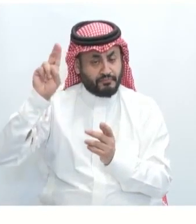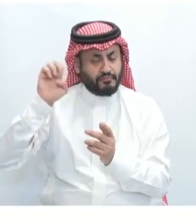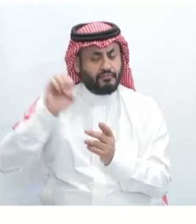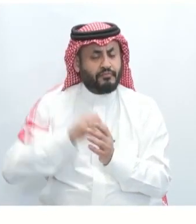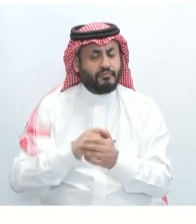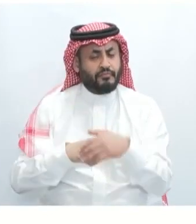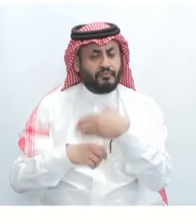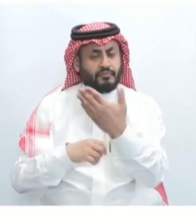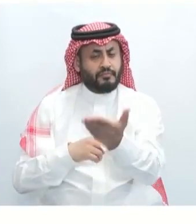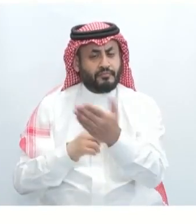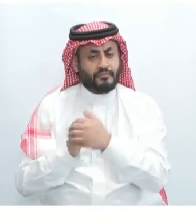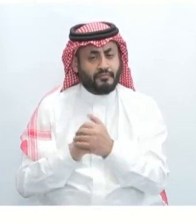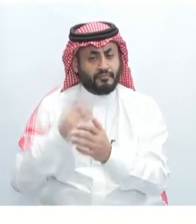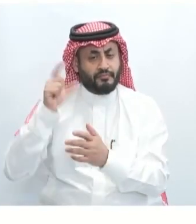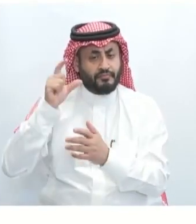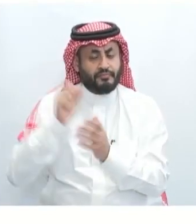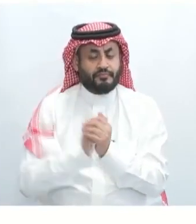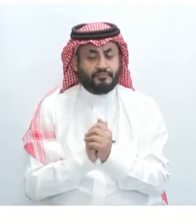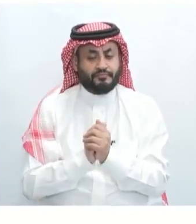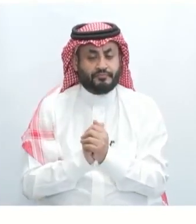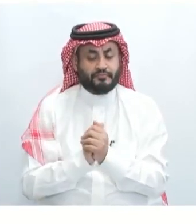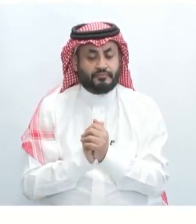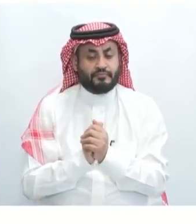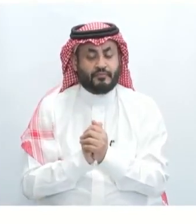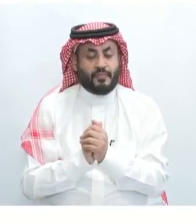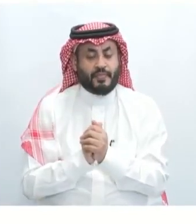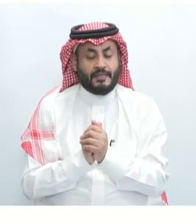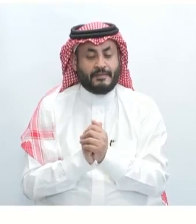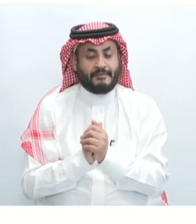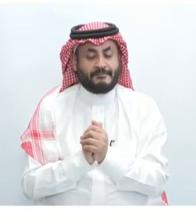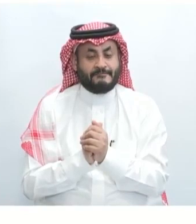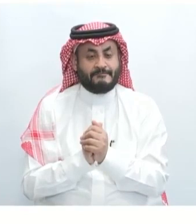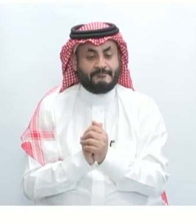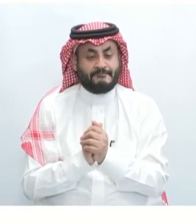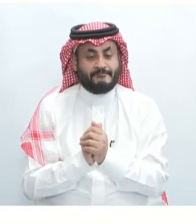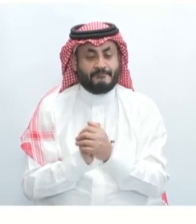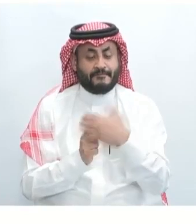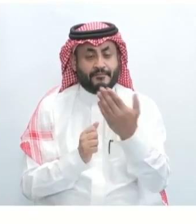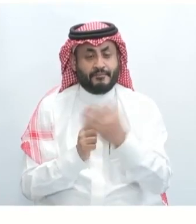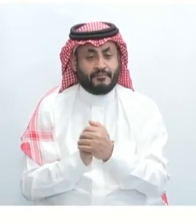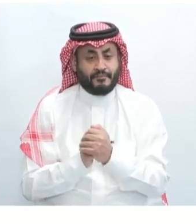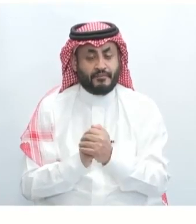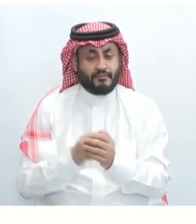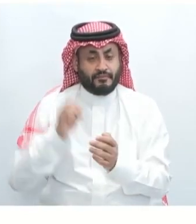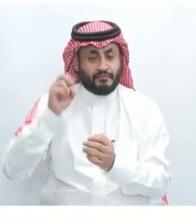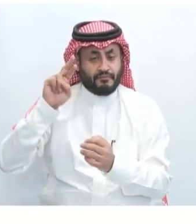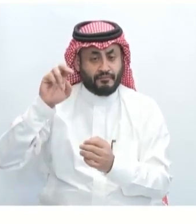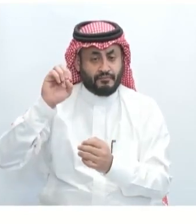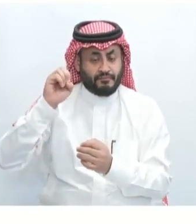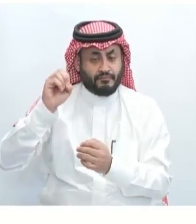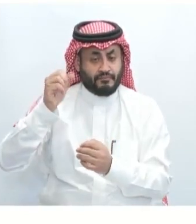mean, blue? This is the blue. Perfect. So, we have a blue here. Excellent. Are they